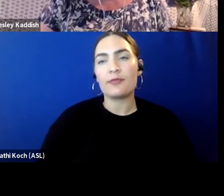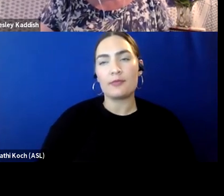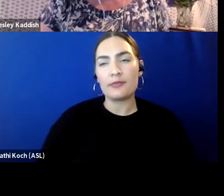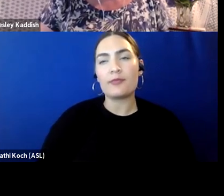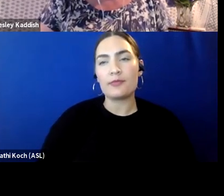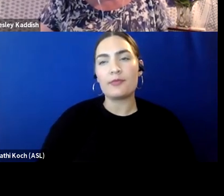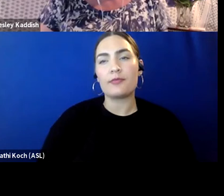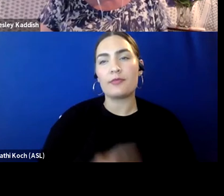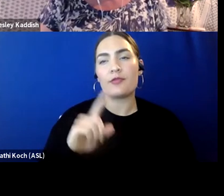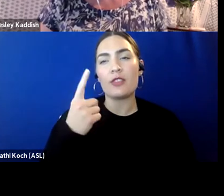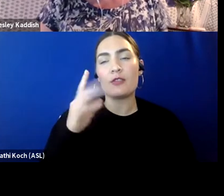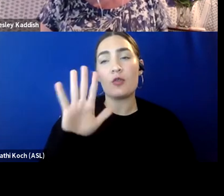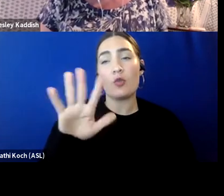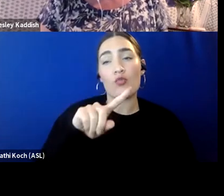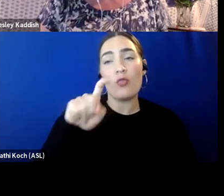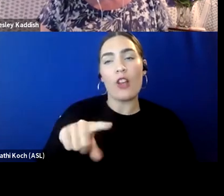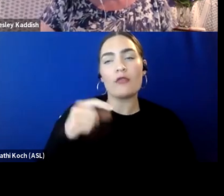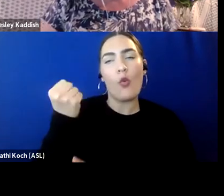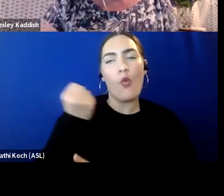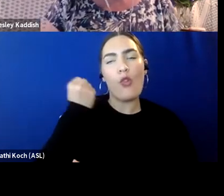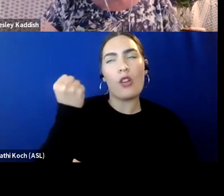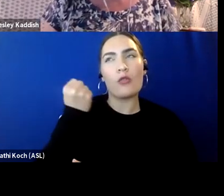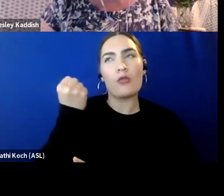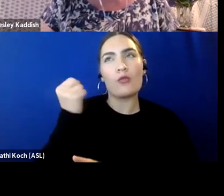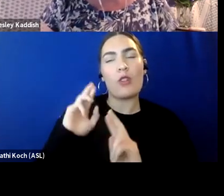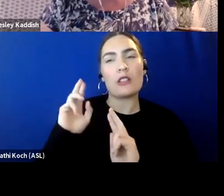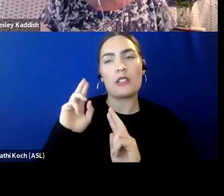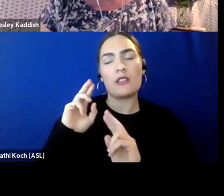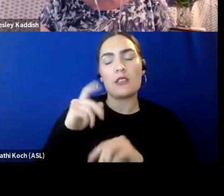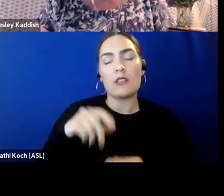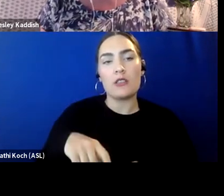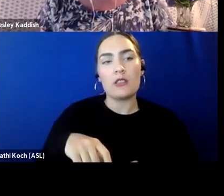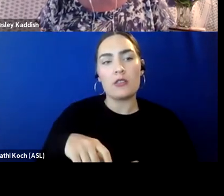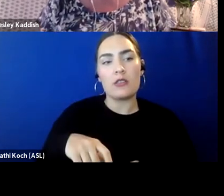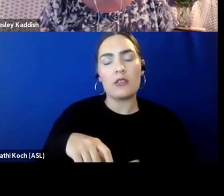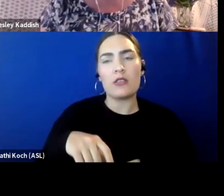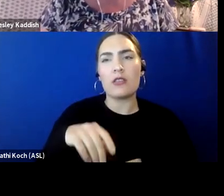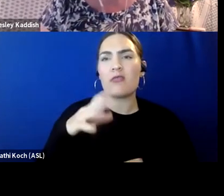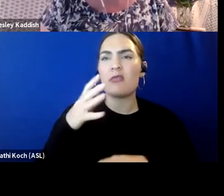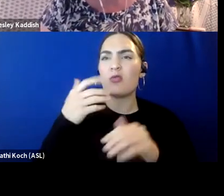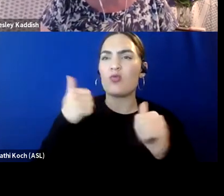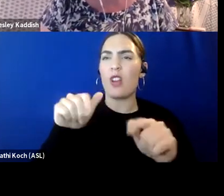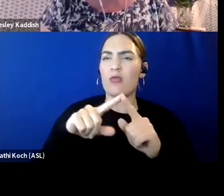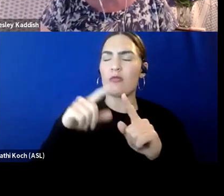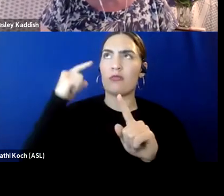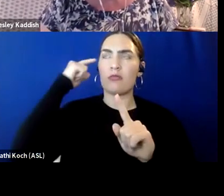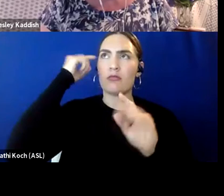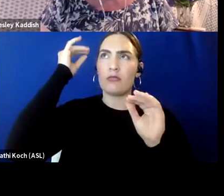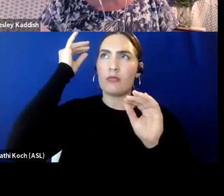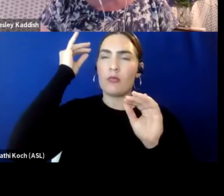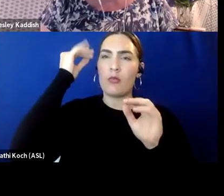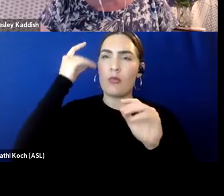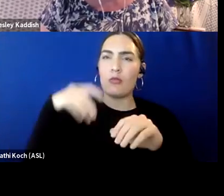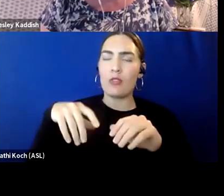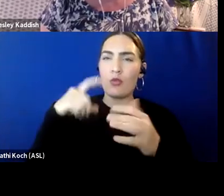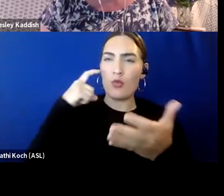hold those questions and be really aware of how you listen, even to our voices or the